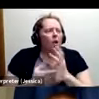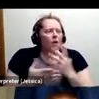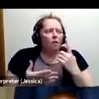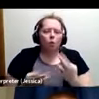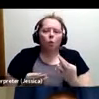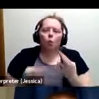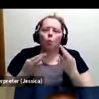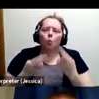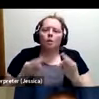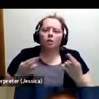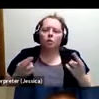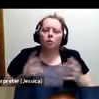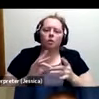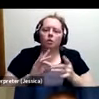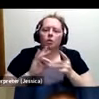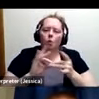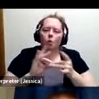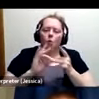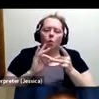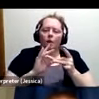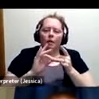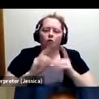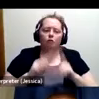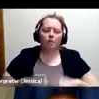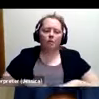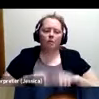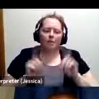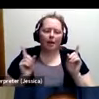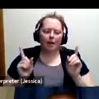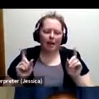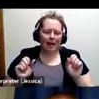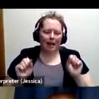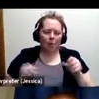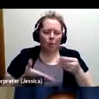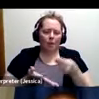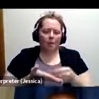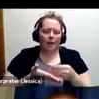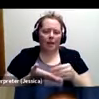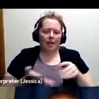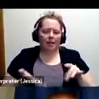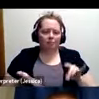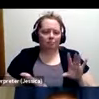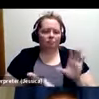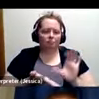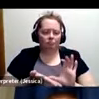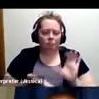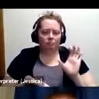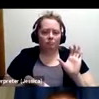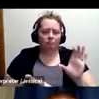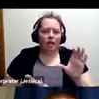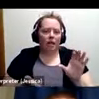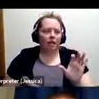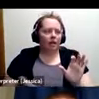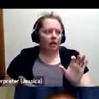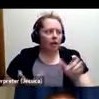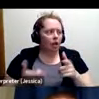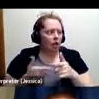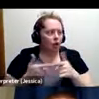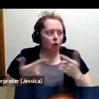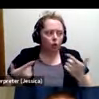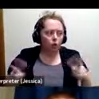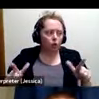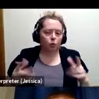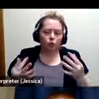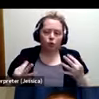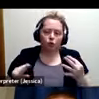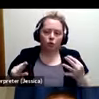in people's pockets, that can really have a huge impact. So, and last year, every single person who created art left